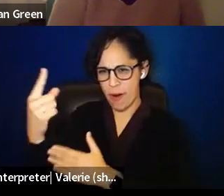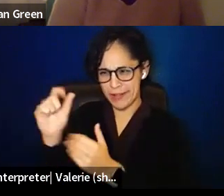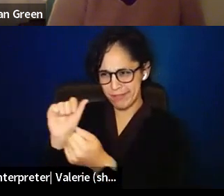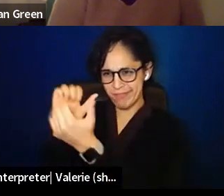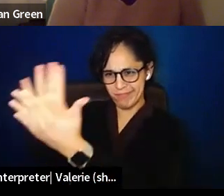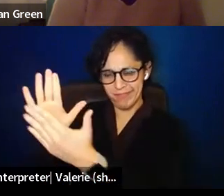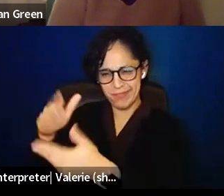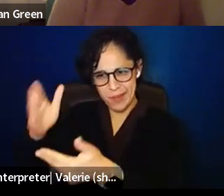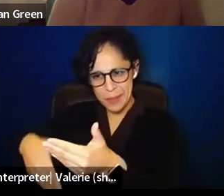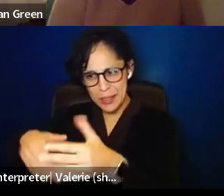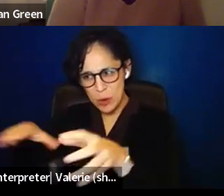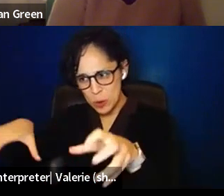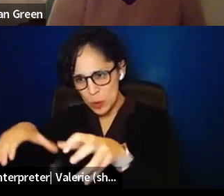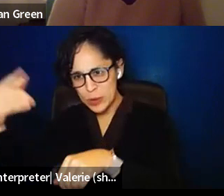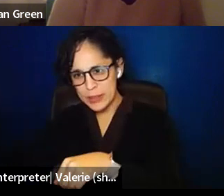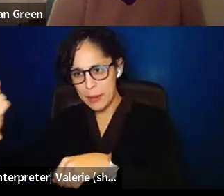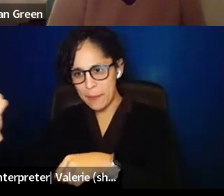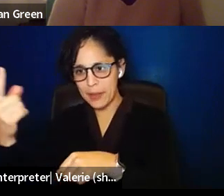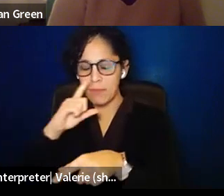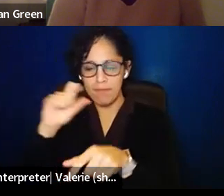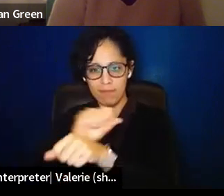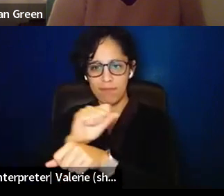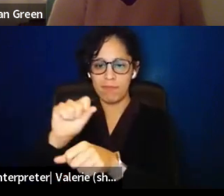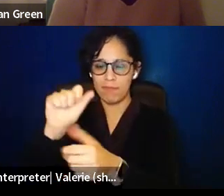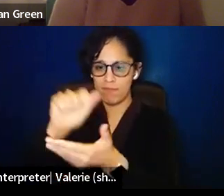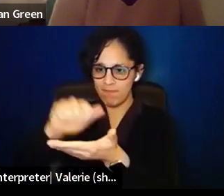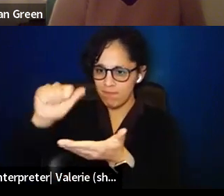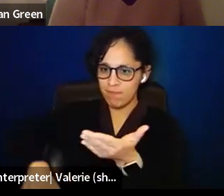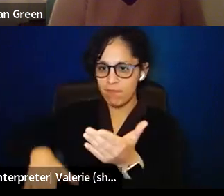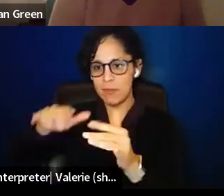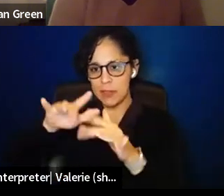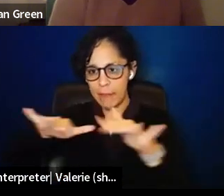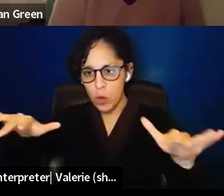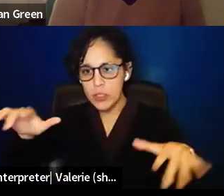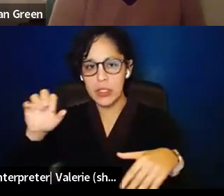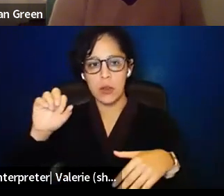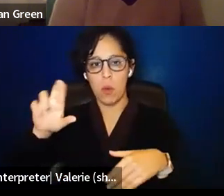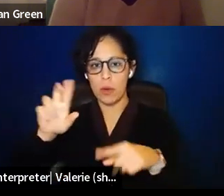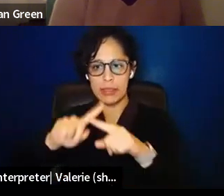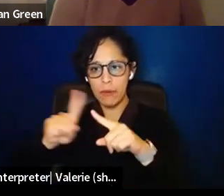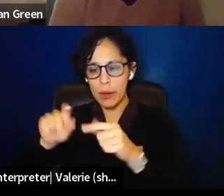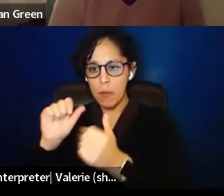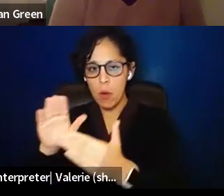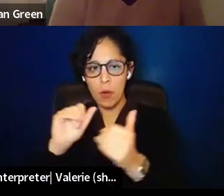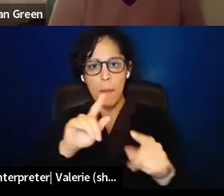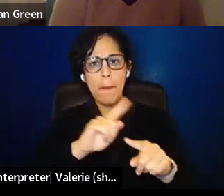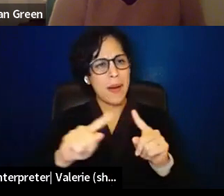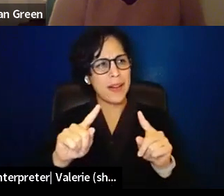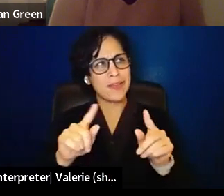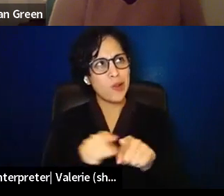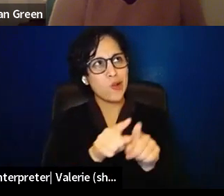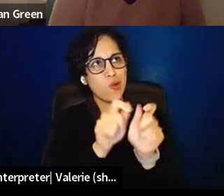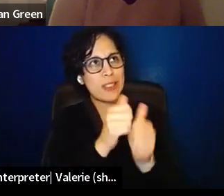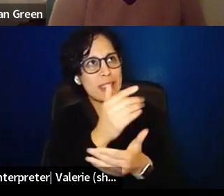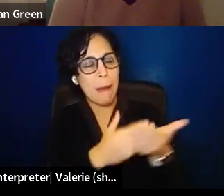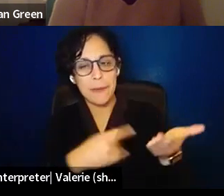even when we think about leadership, there's even in the conversations that are happening currently, which are on the forefront of new models, there's